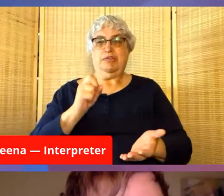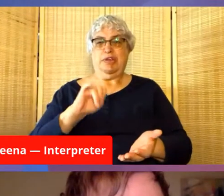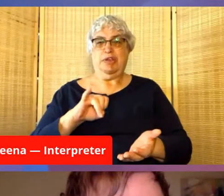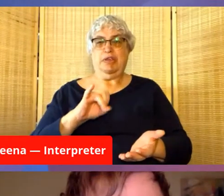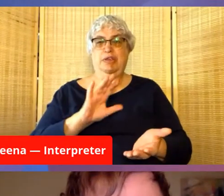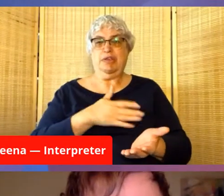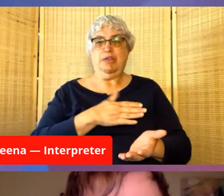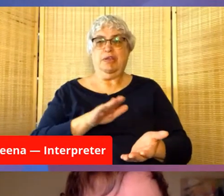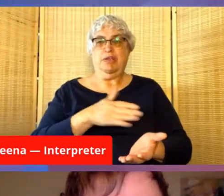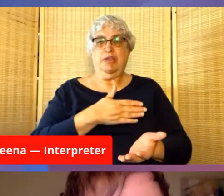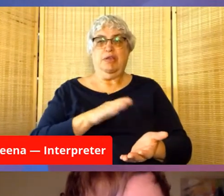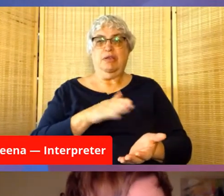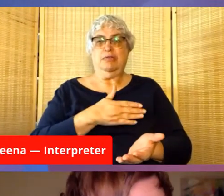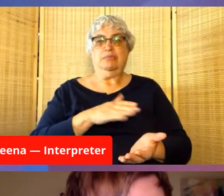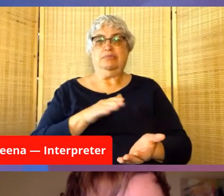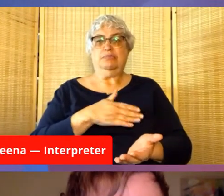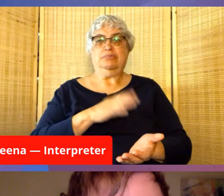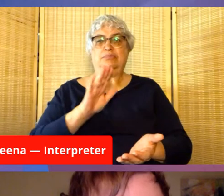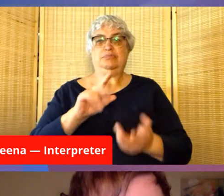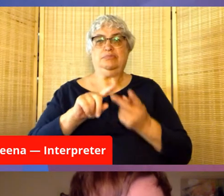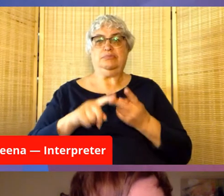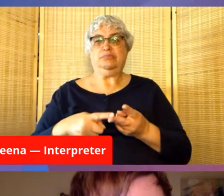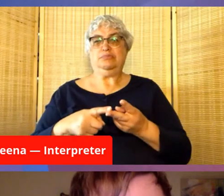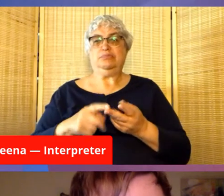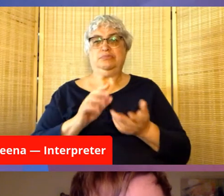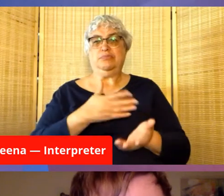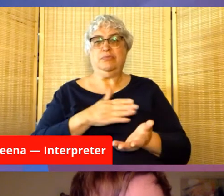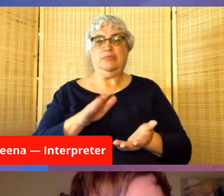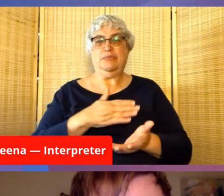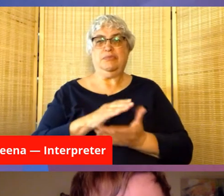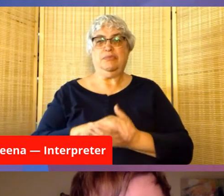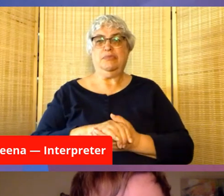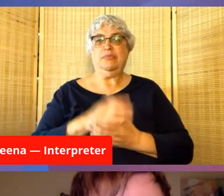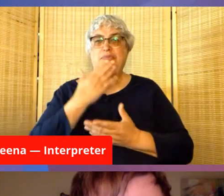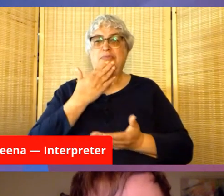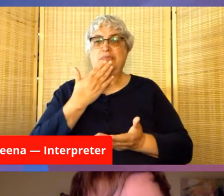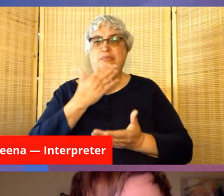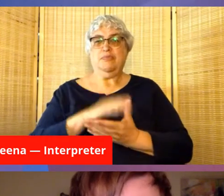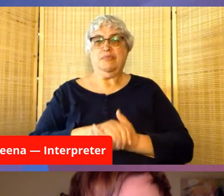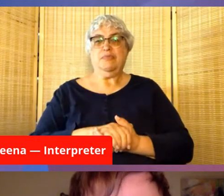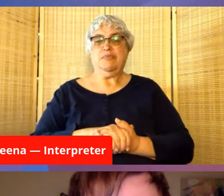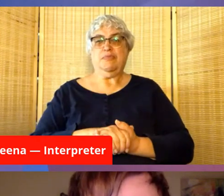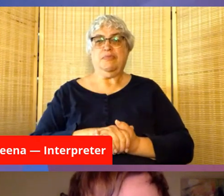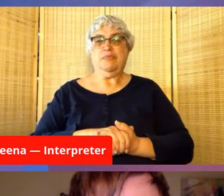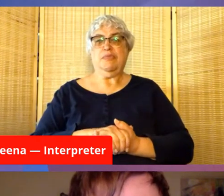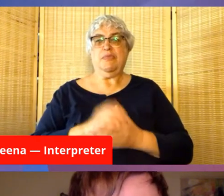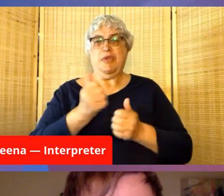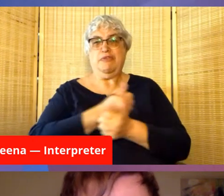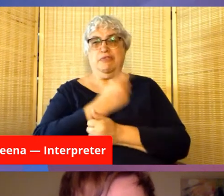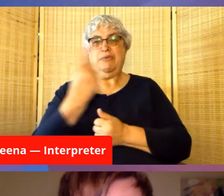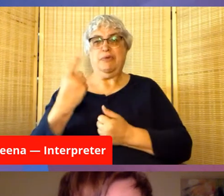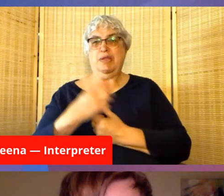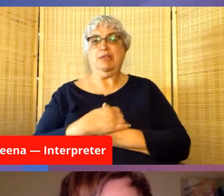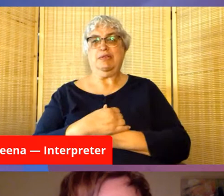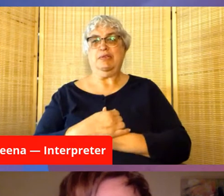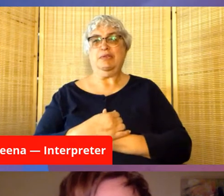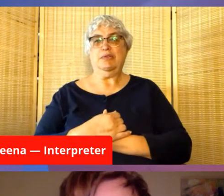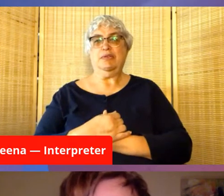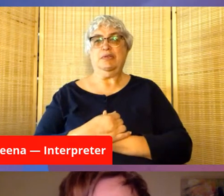share with us your second piece? Sure. Thank you so much. Thanks, everybody. Thank